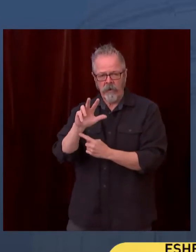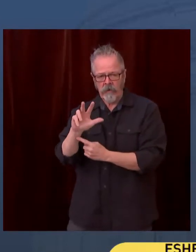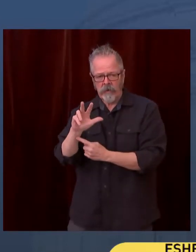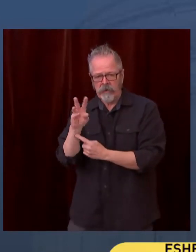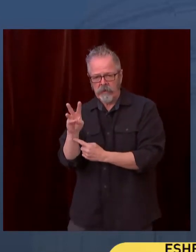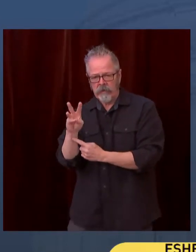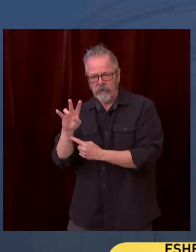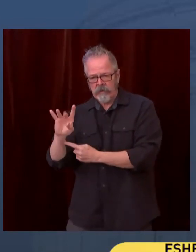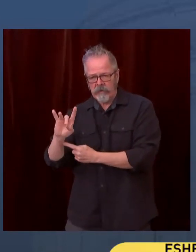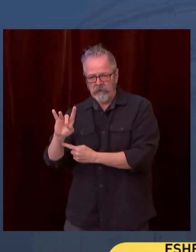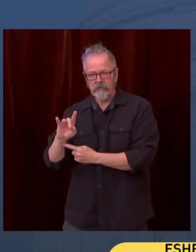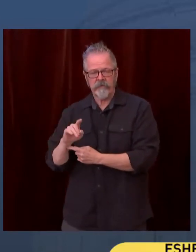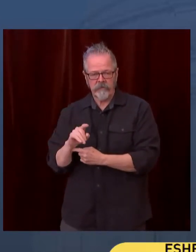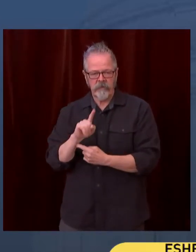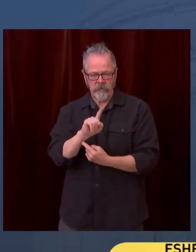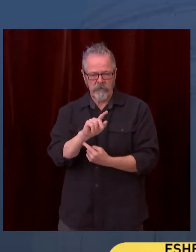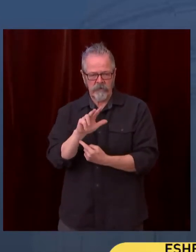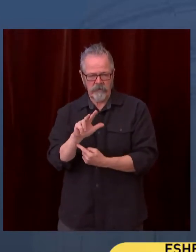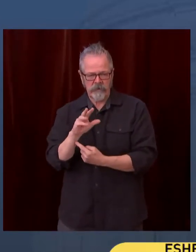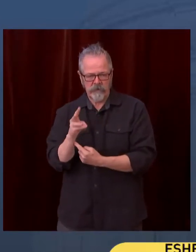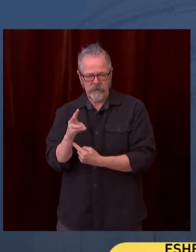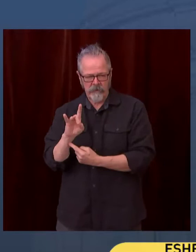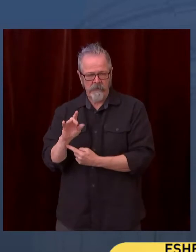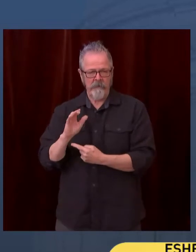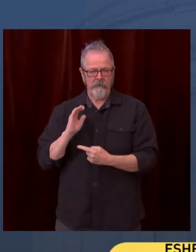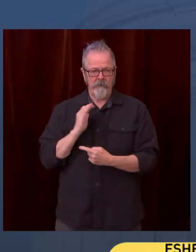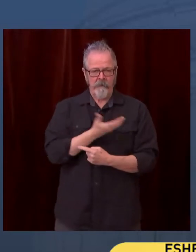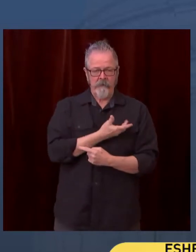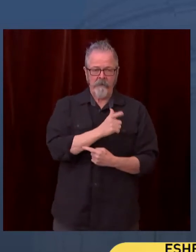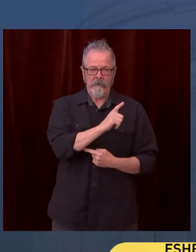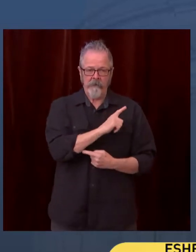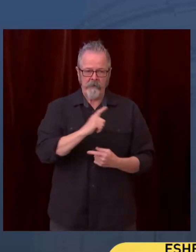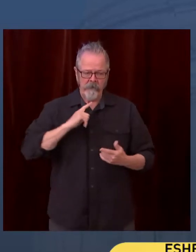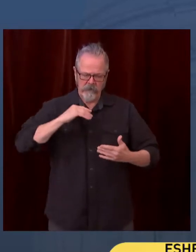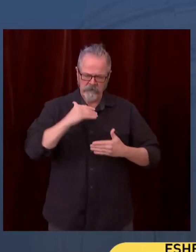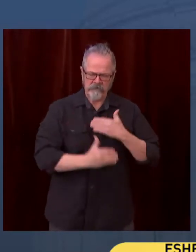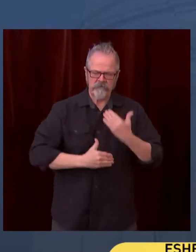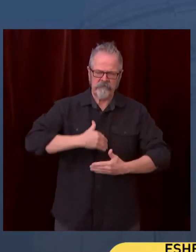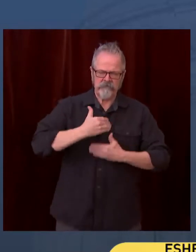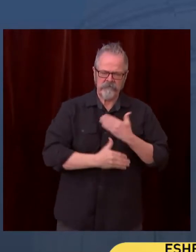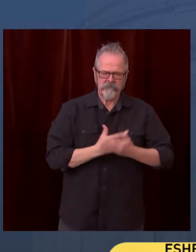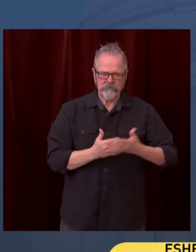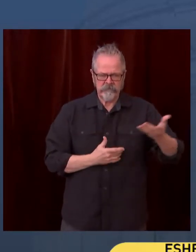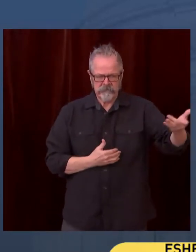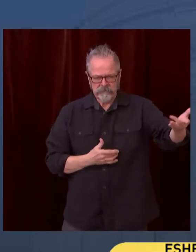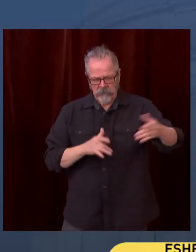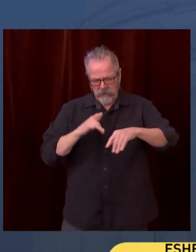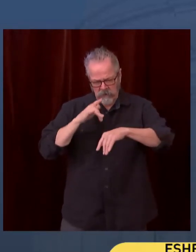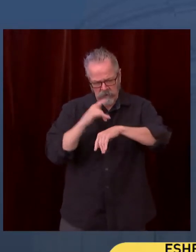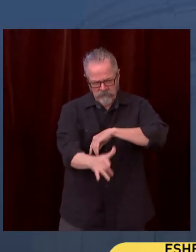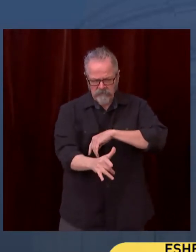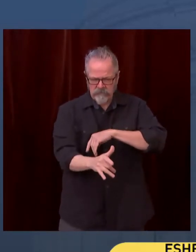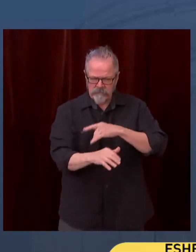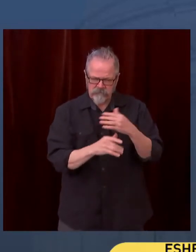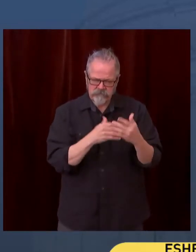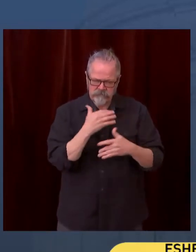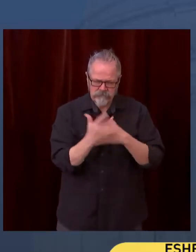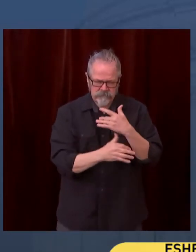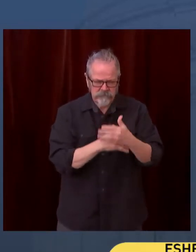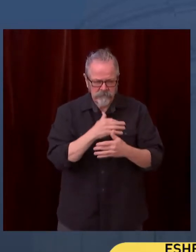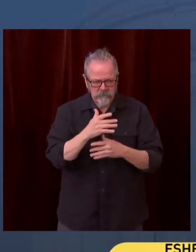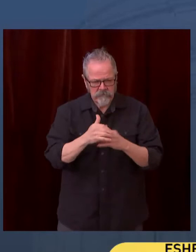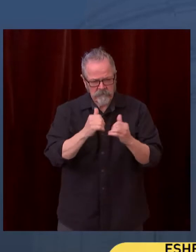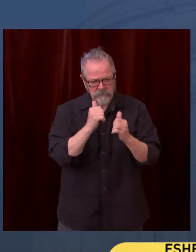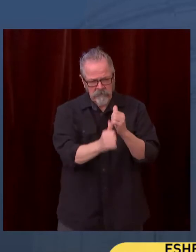and resilience to help Washingtonians across these troubled waters during the COVID pandemic.